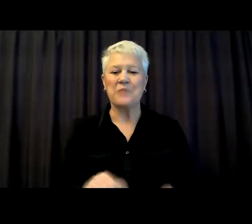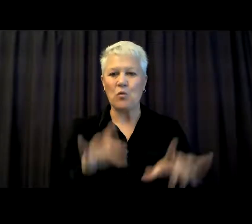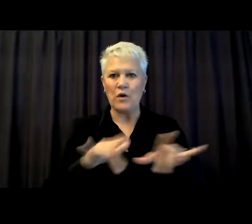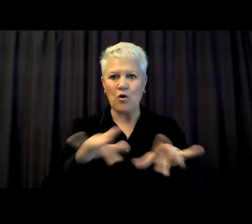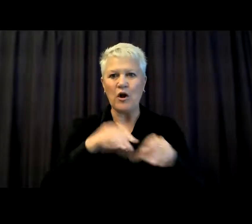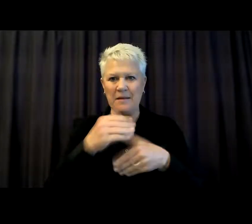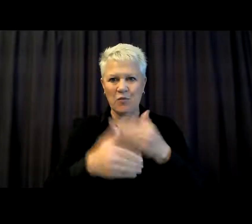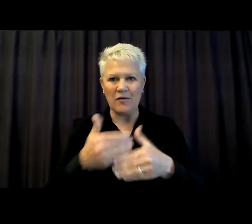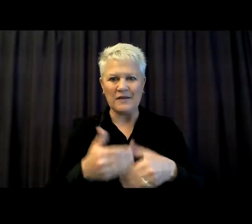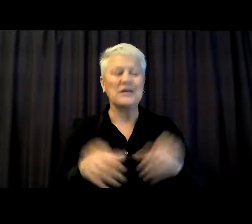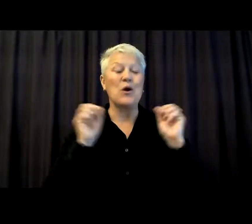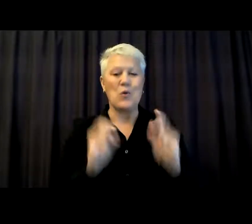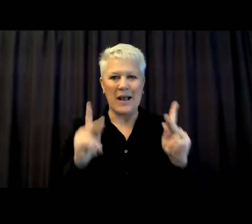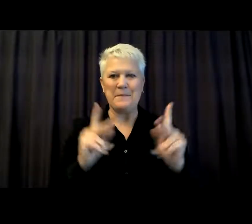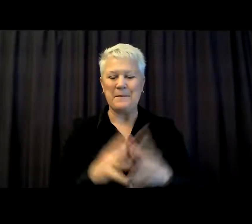okay,